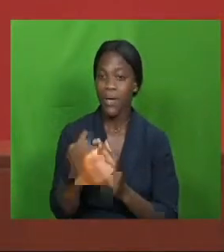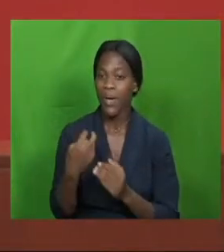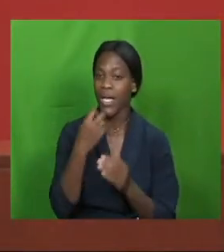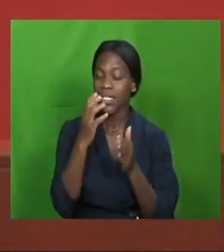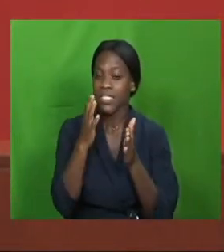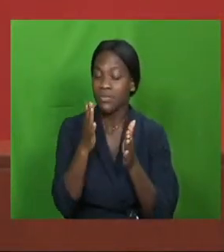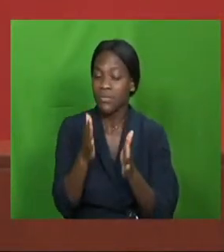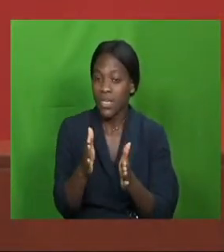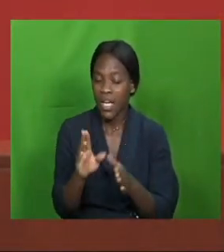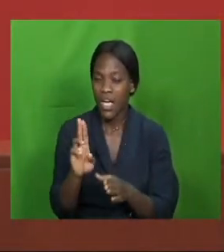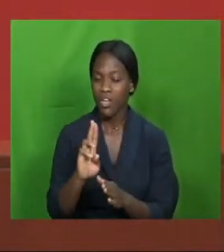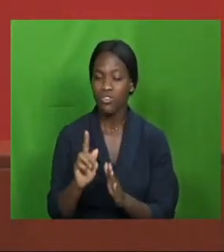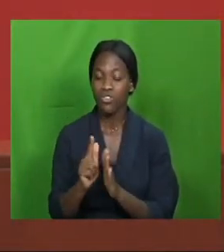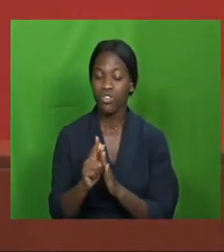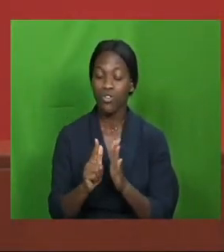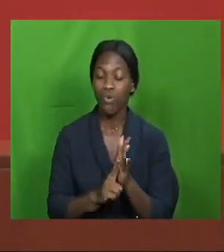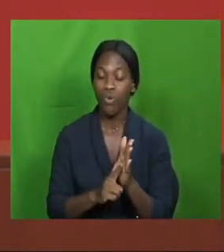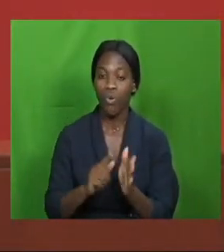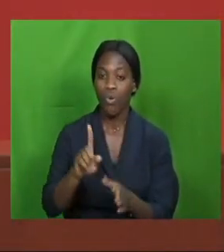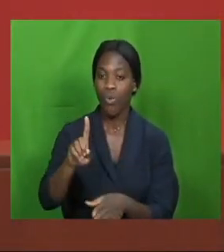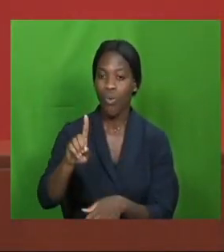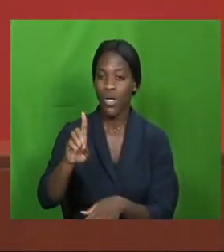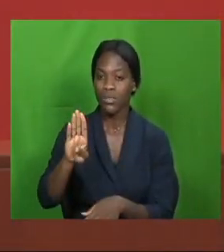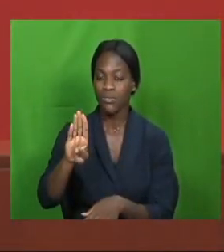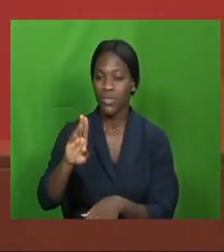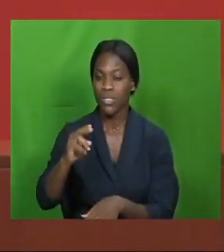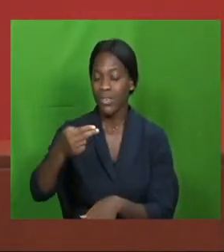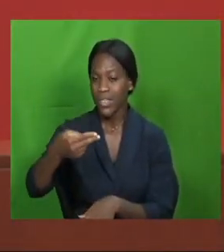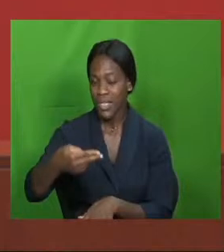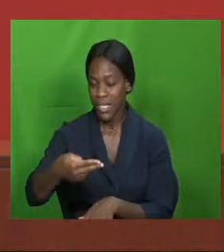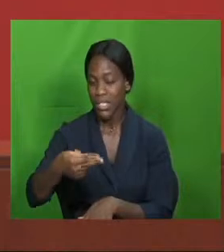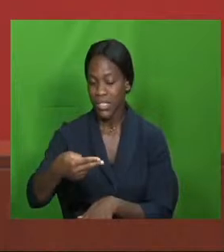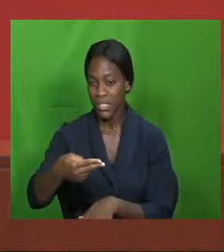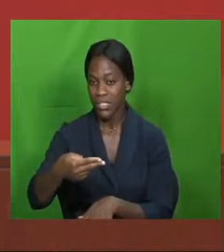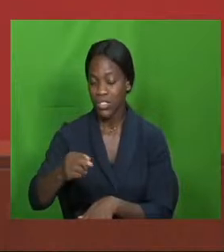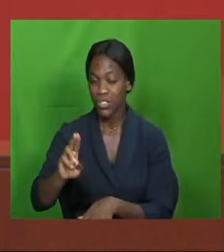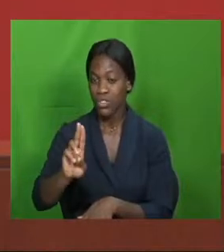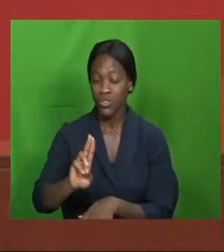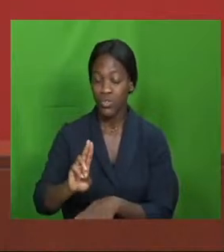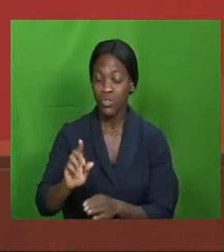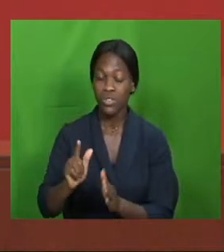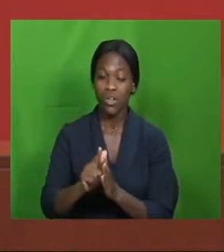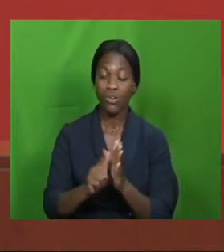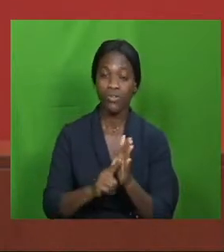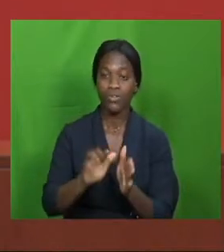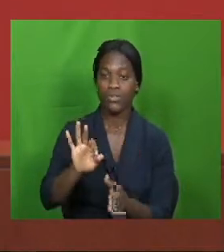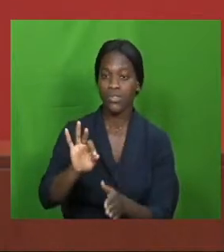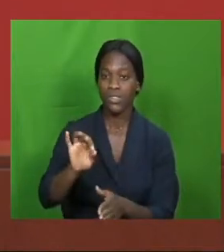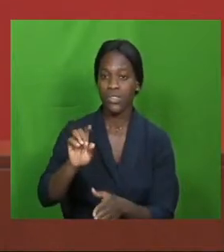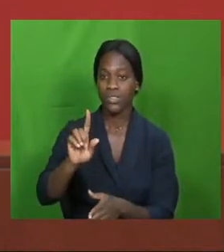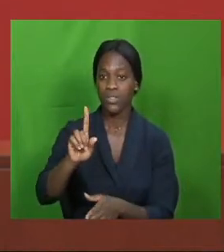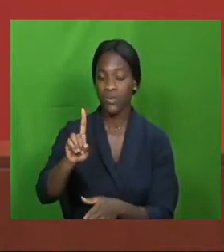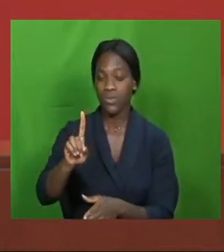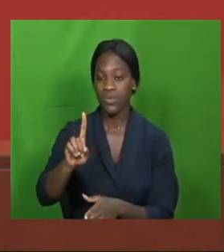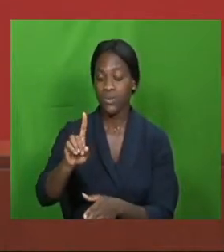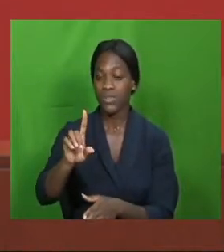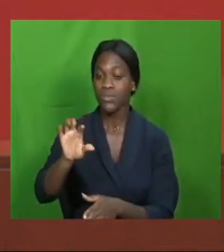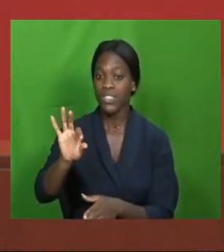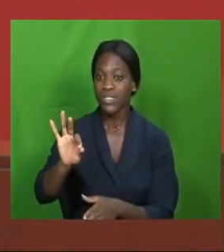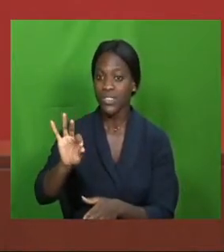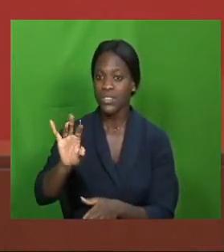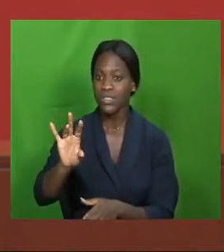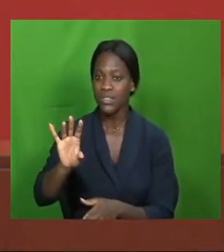under Clause 1B to H of Article 97 of the Constitution, unquote.